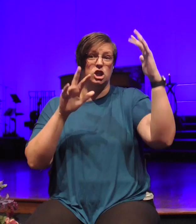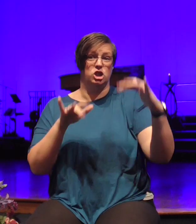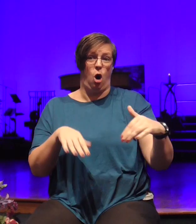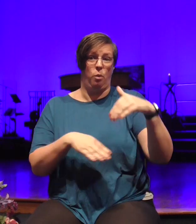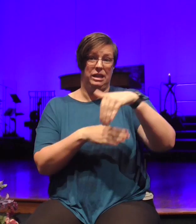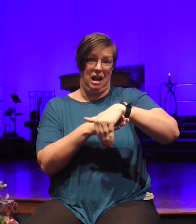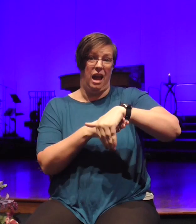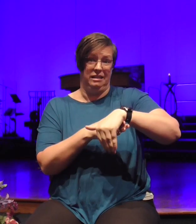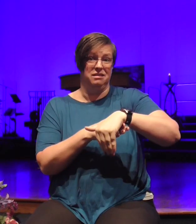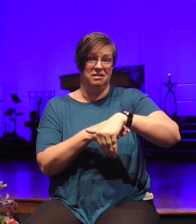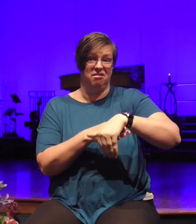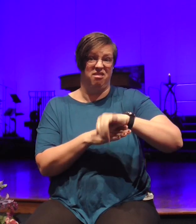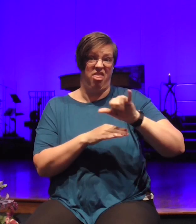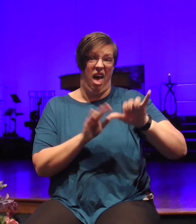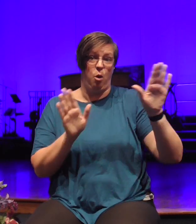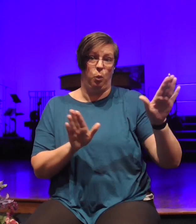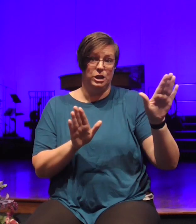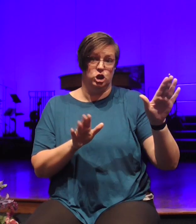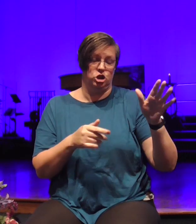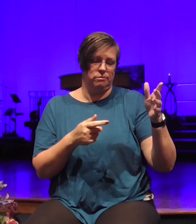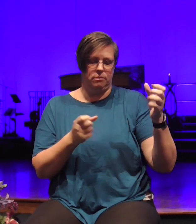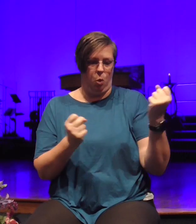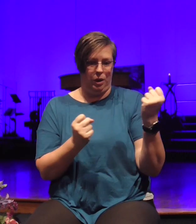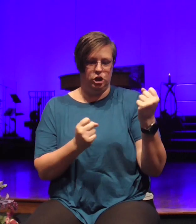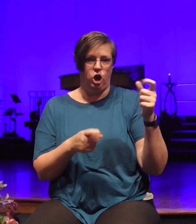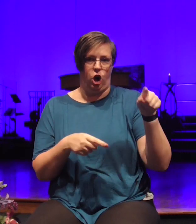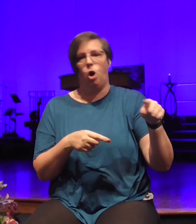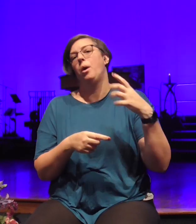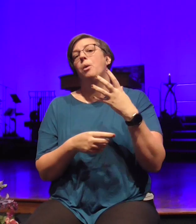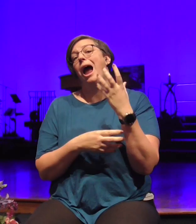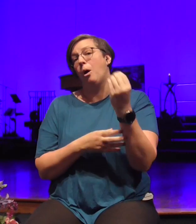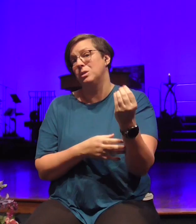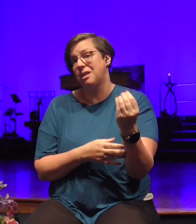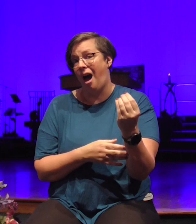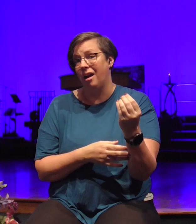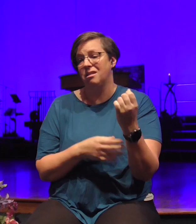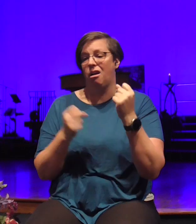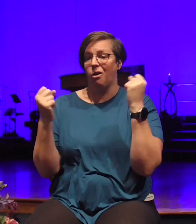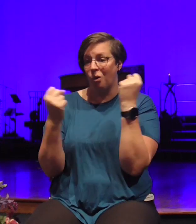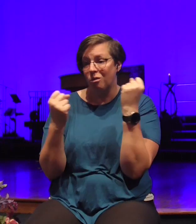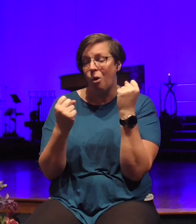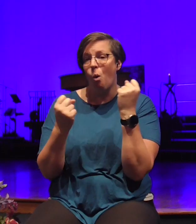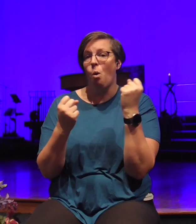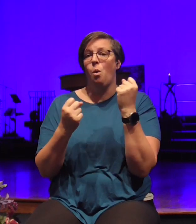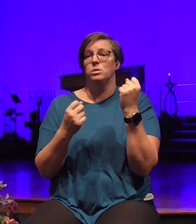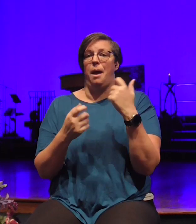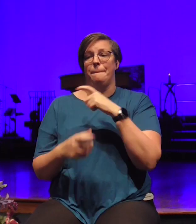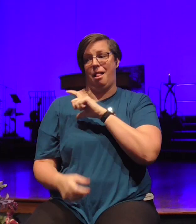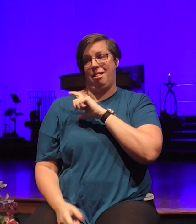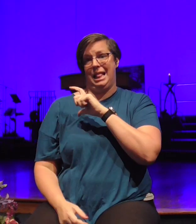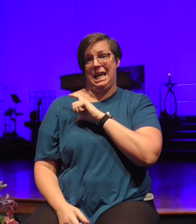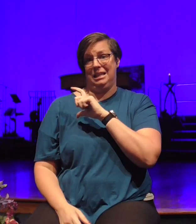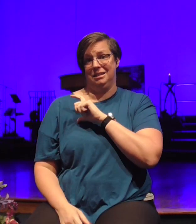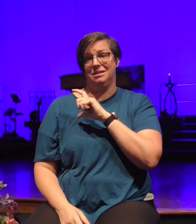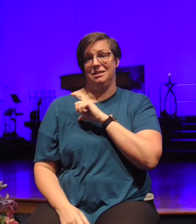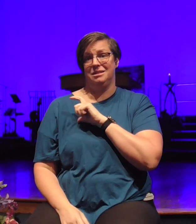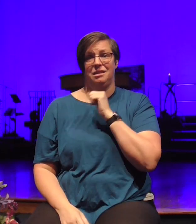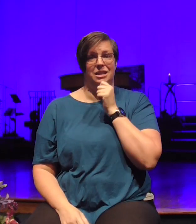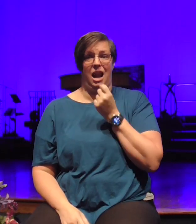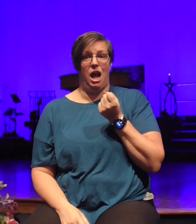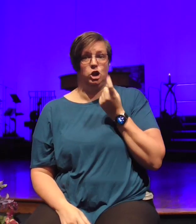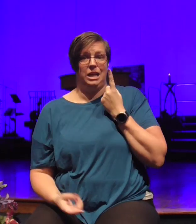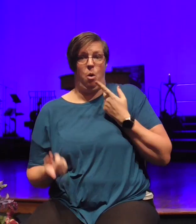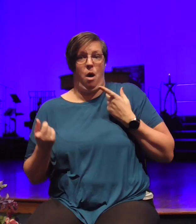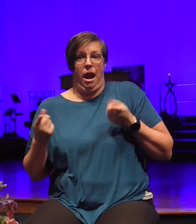that winter. So we were outside in the snow and cold, and the police, having not understanding what